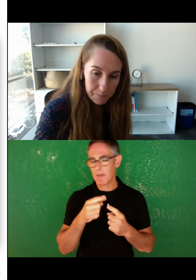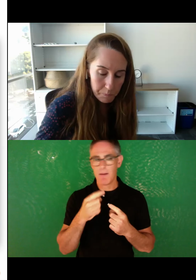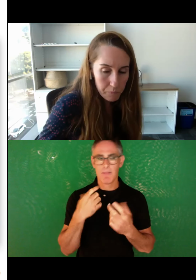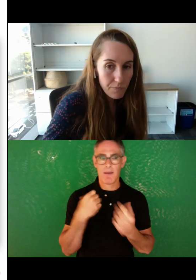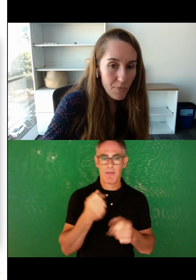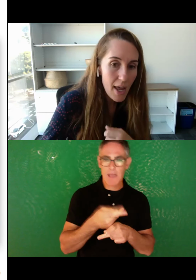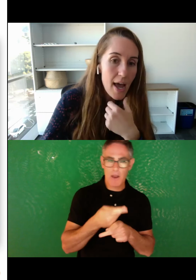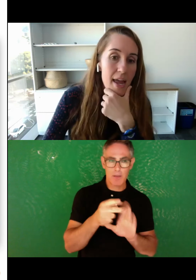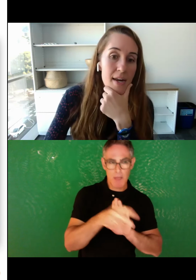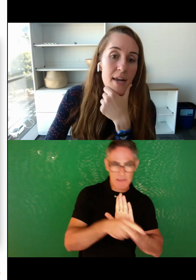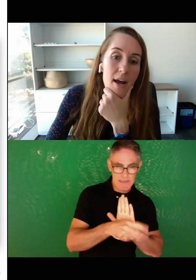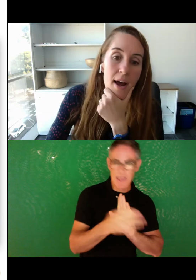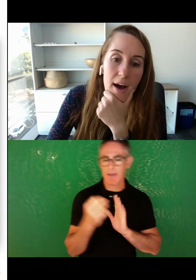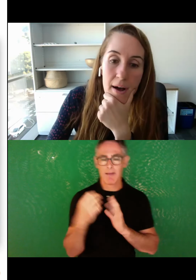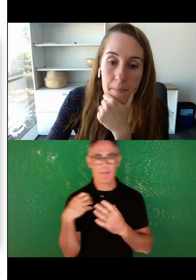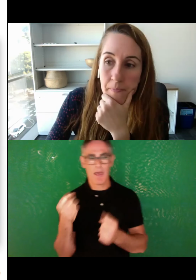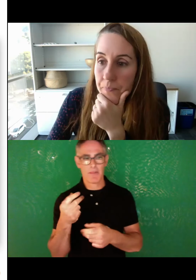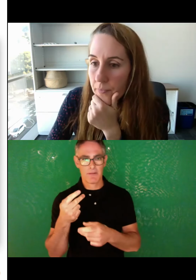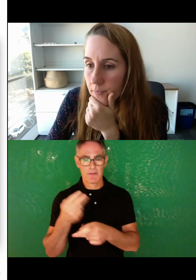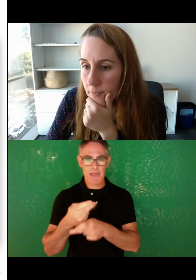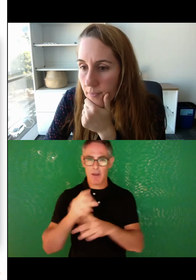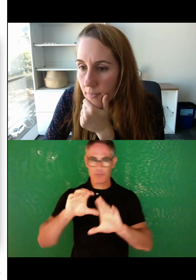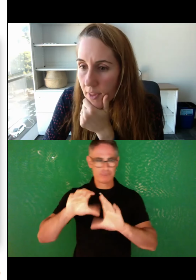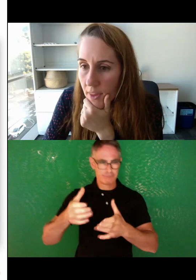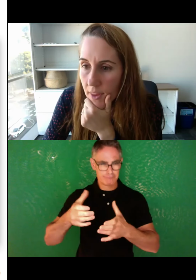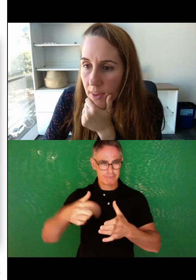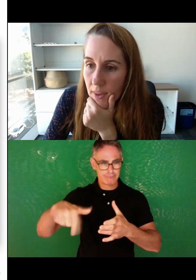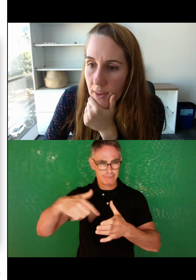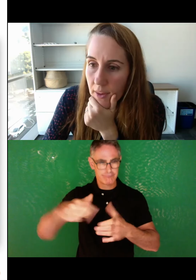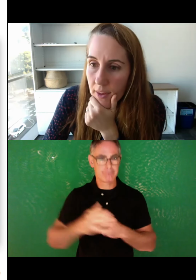audience. And